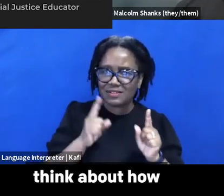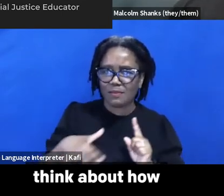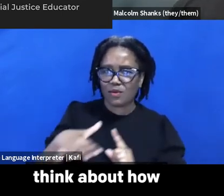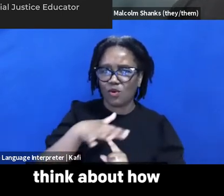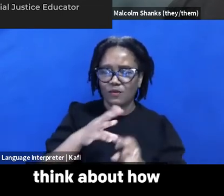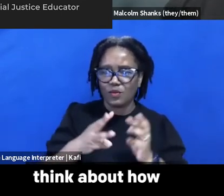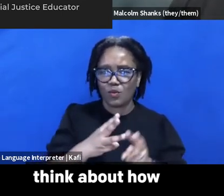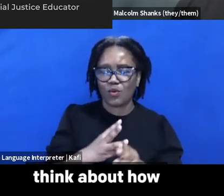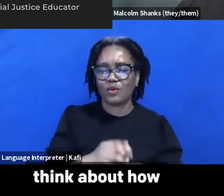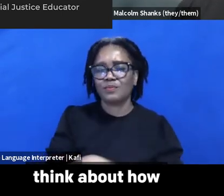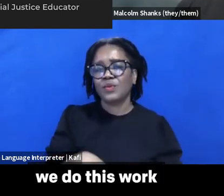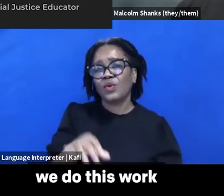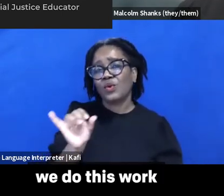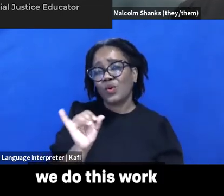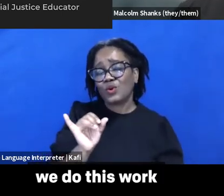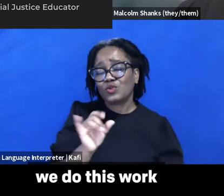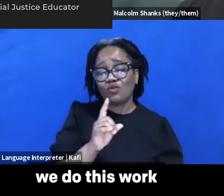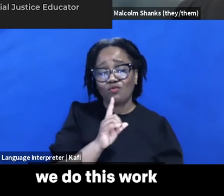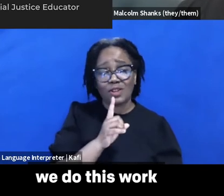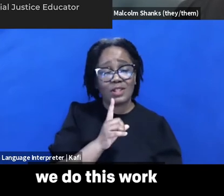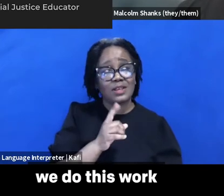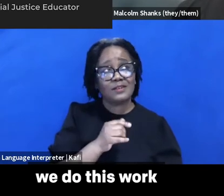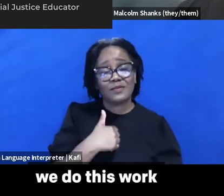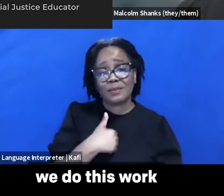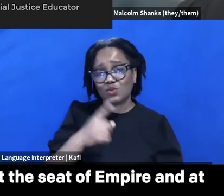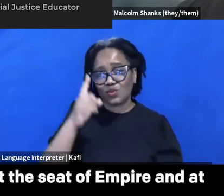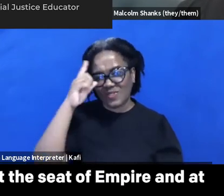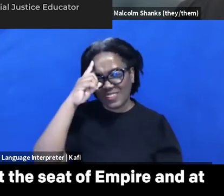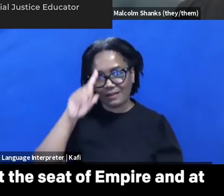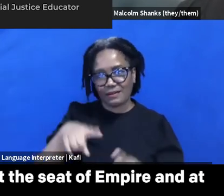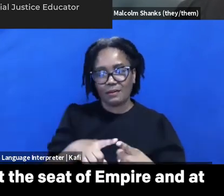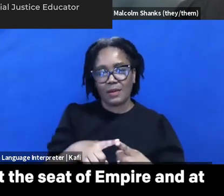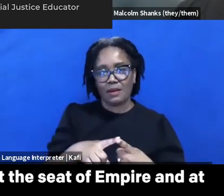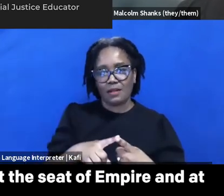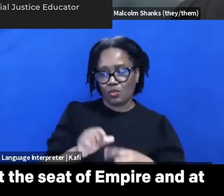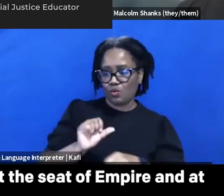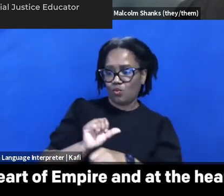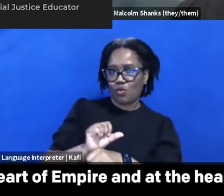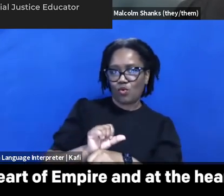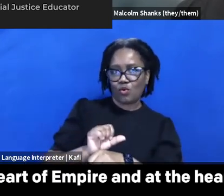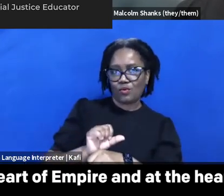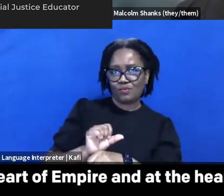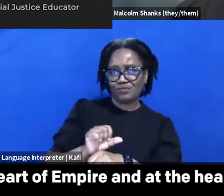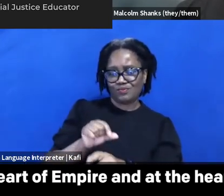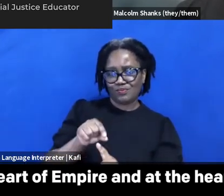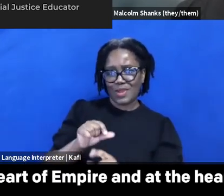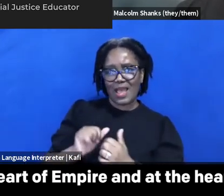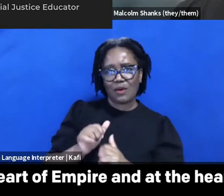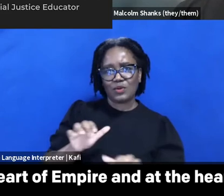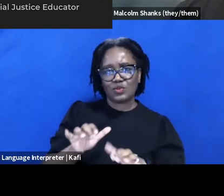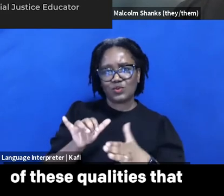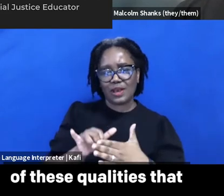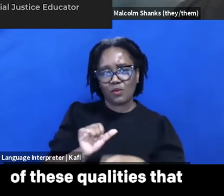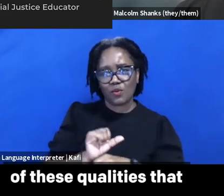really think about how we do this work at the seat of empire and at the heart